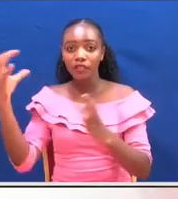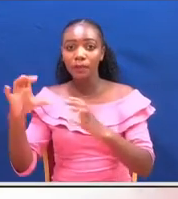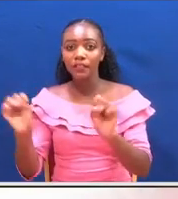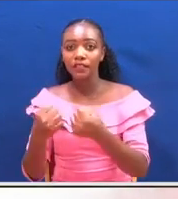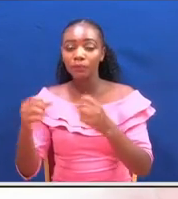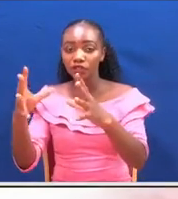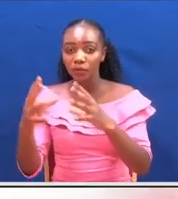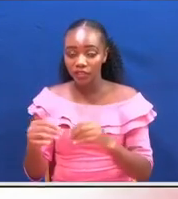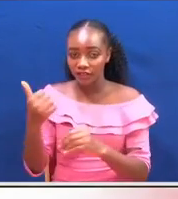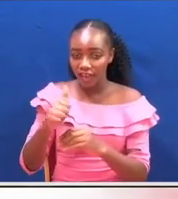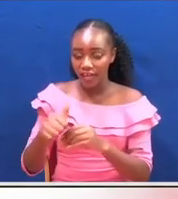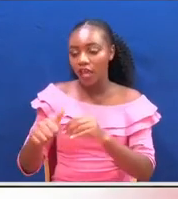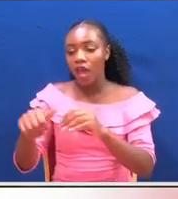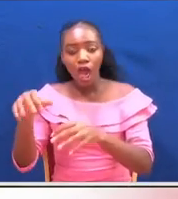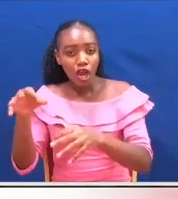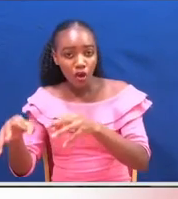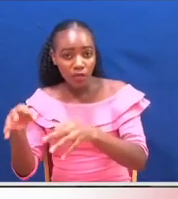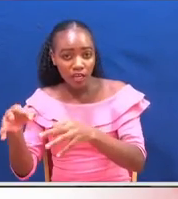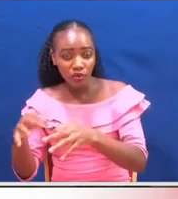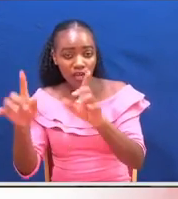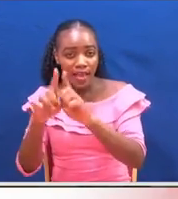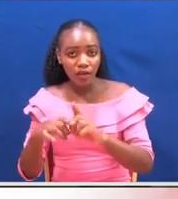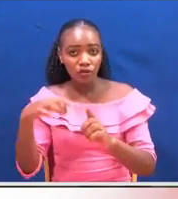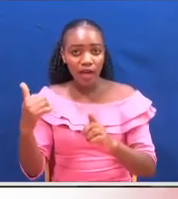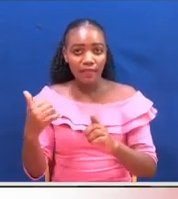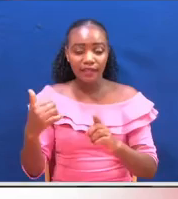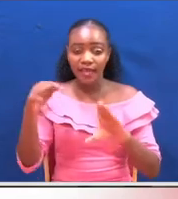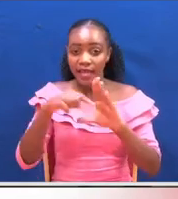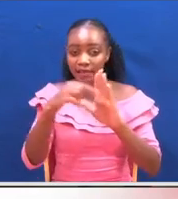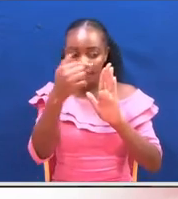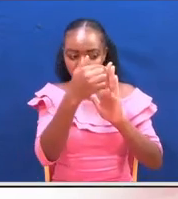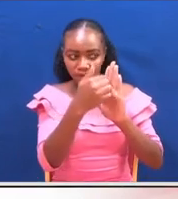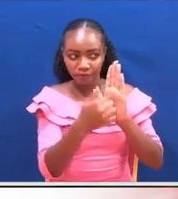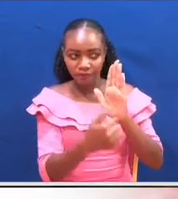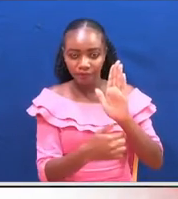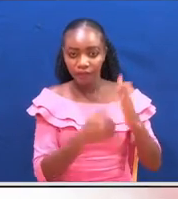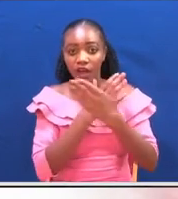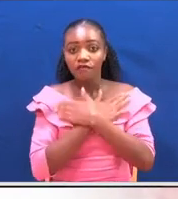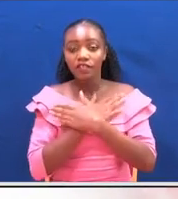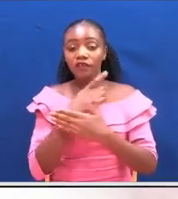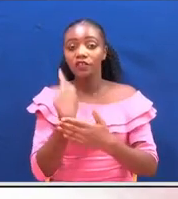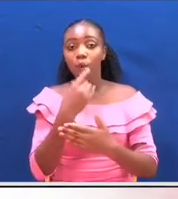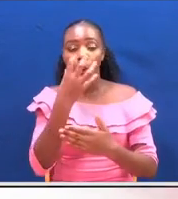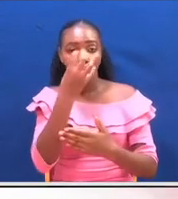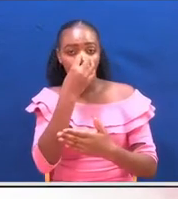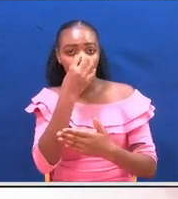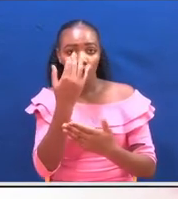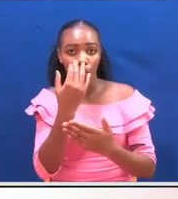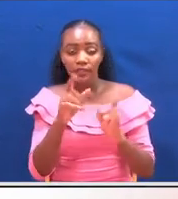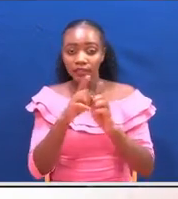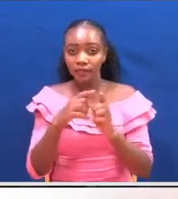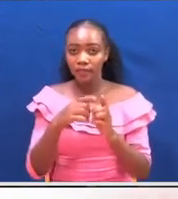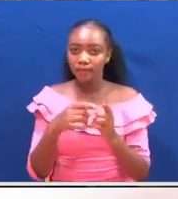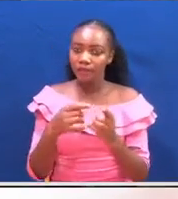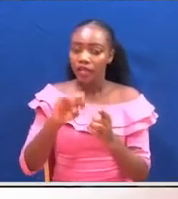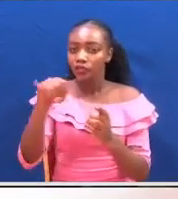any nomination. A majority of those who are next in the party list are allied to Deputy President William Ruto. Included in the list